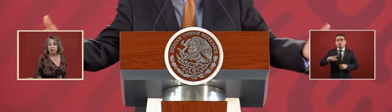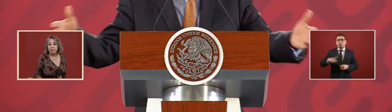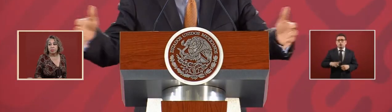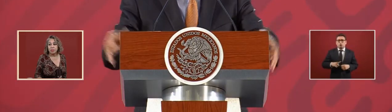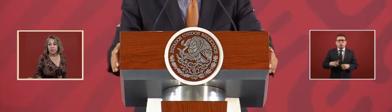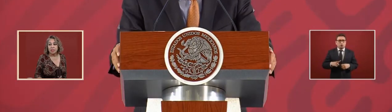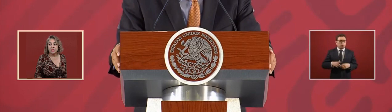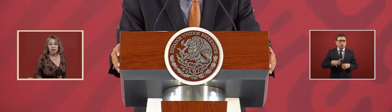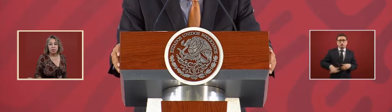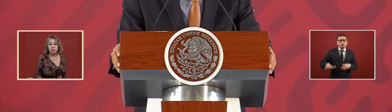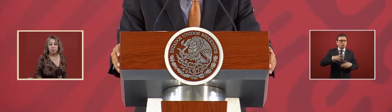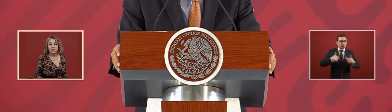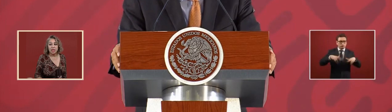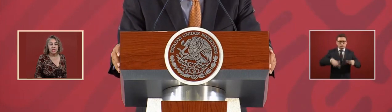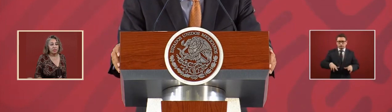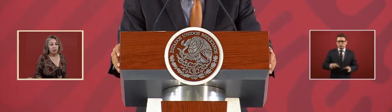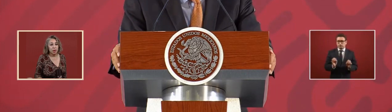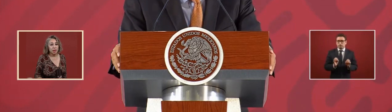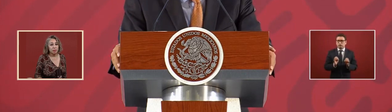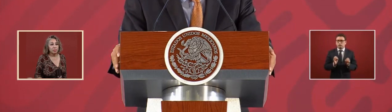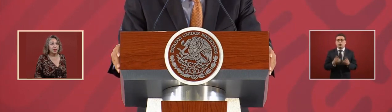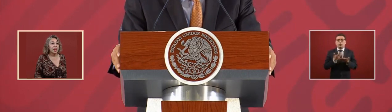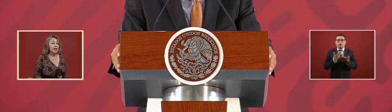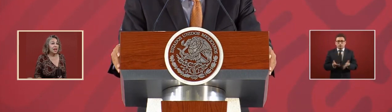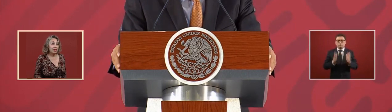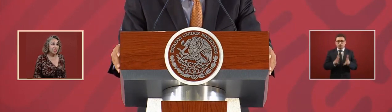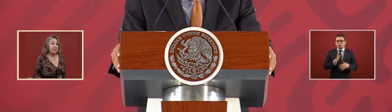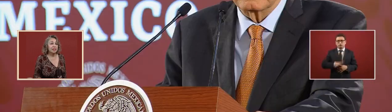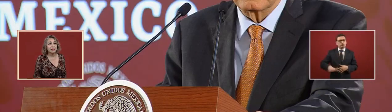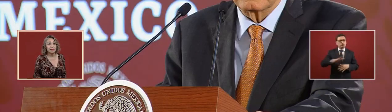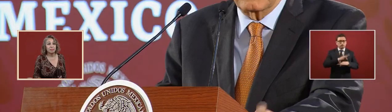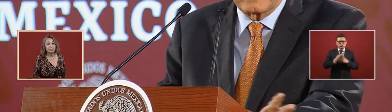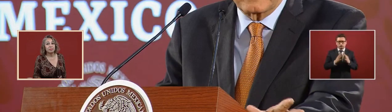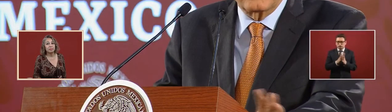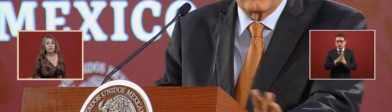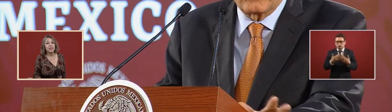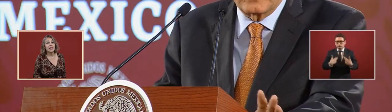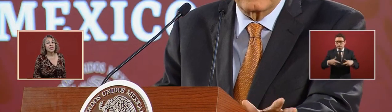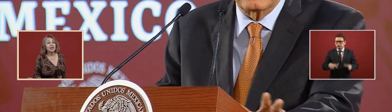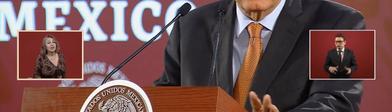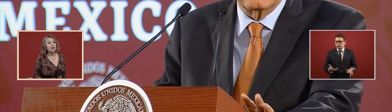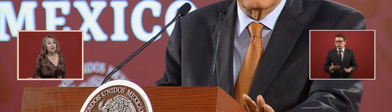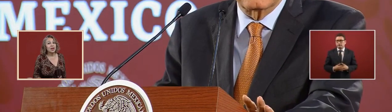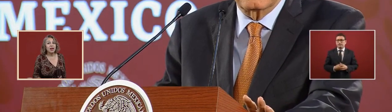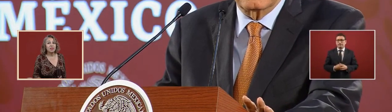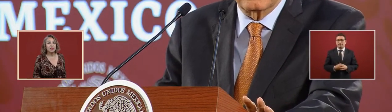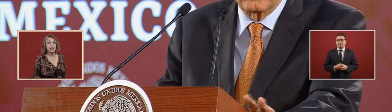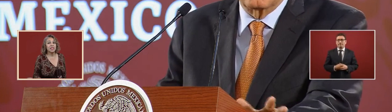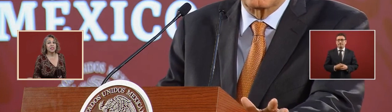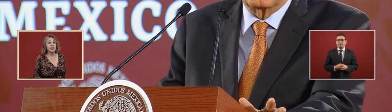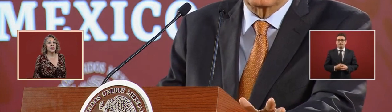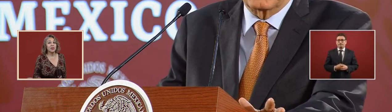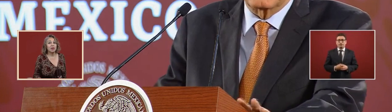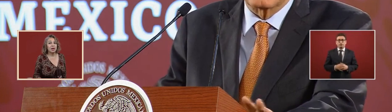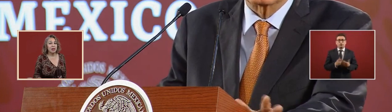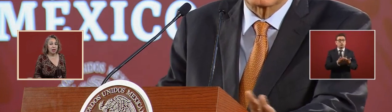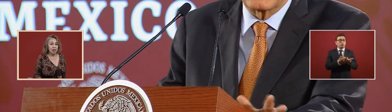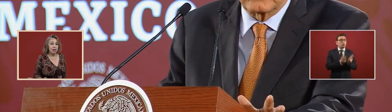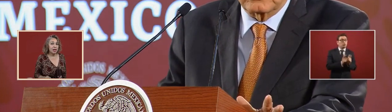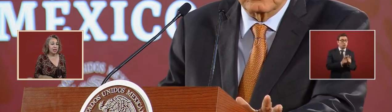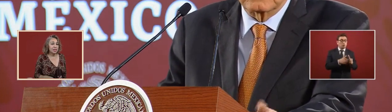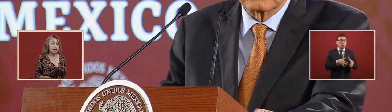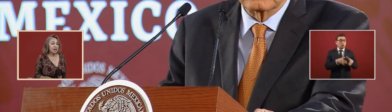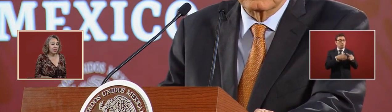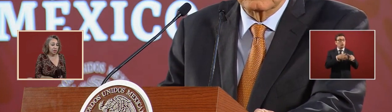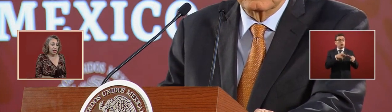representaba the todos. Government did not represent everyone. Ahora sí. And now it does. Ahora no hay, now there is, un grupo de interés